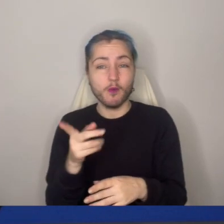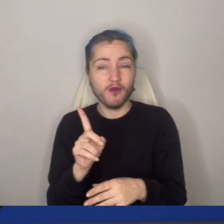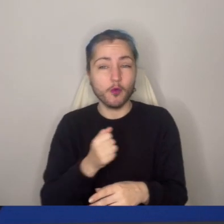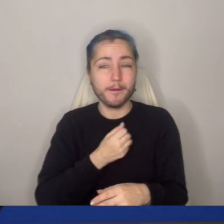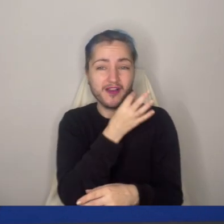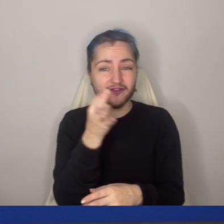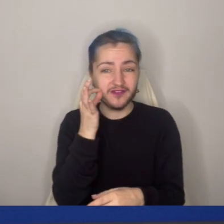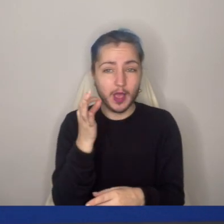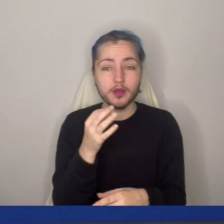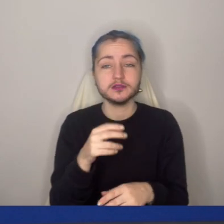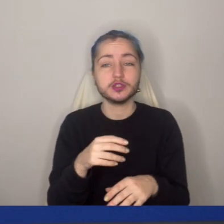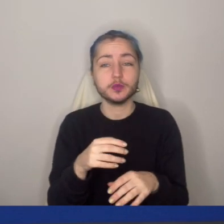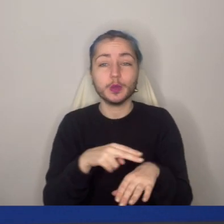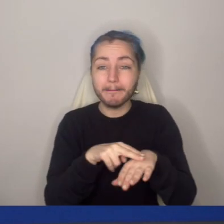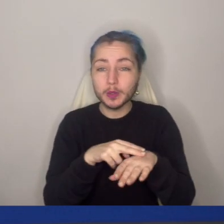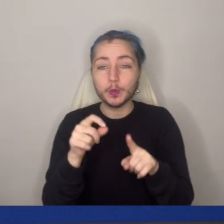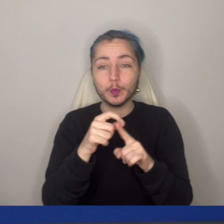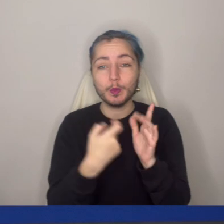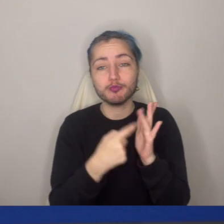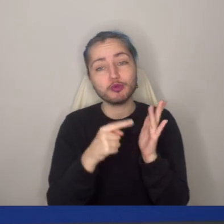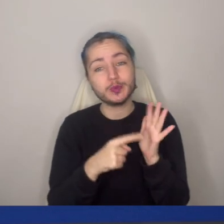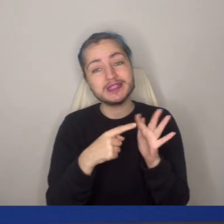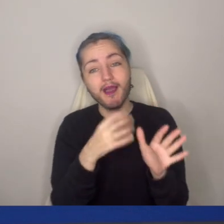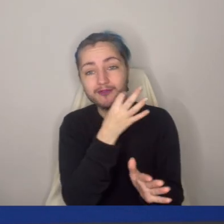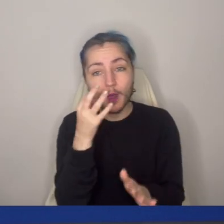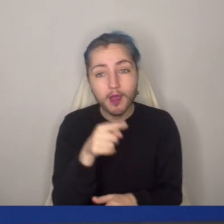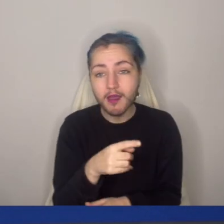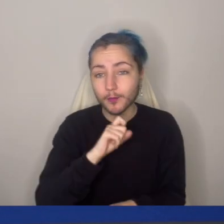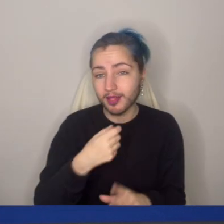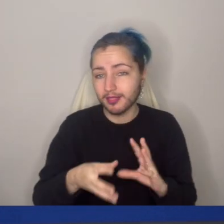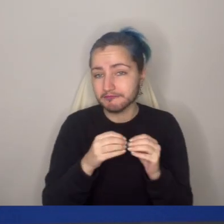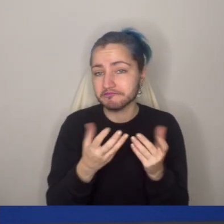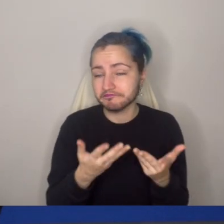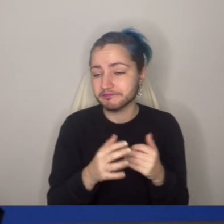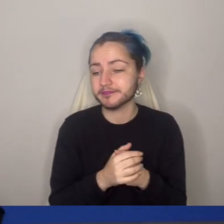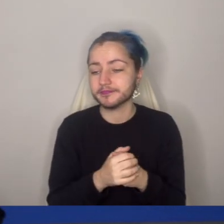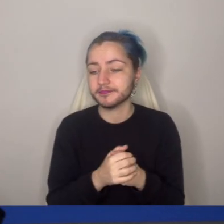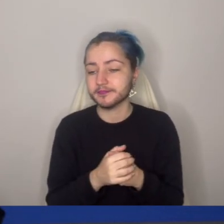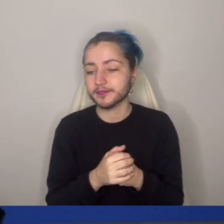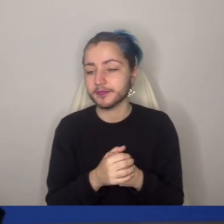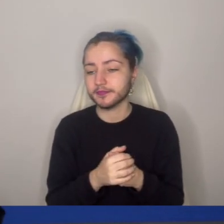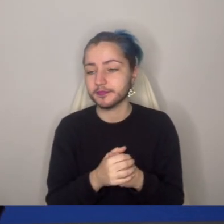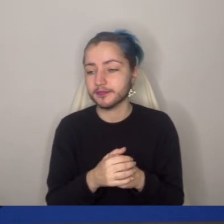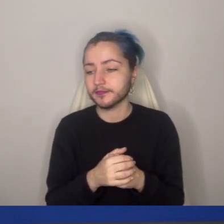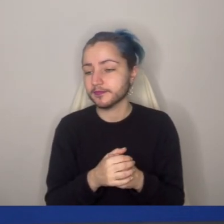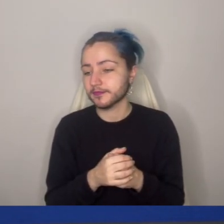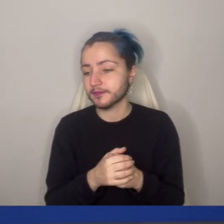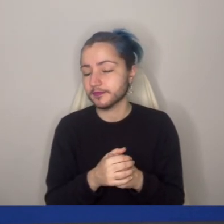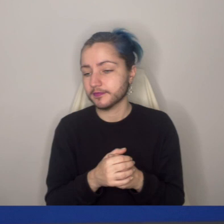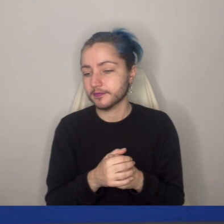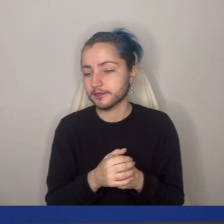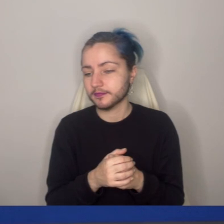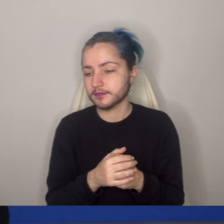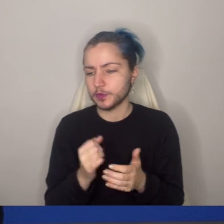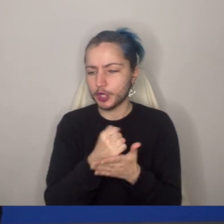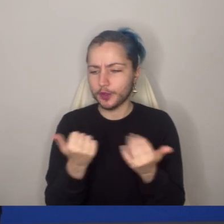So it's going to be a blue protea, and have my glue done, and then I just, which way did